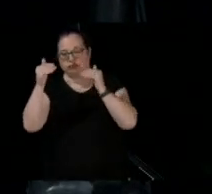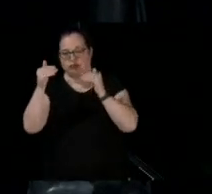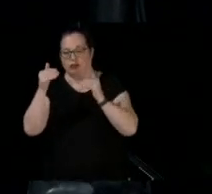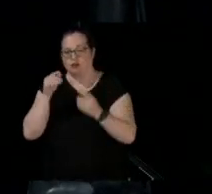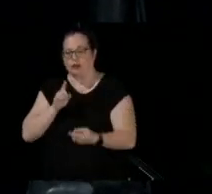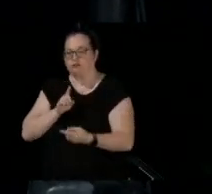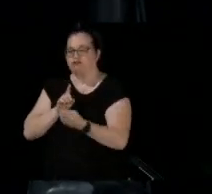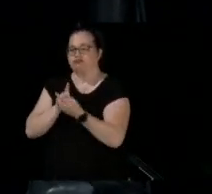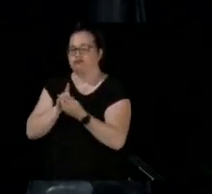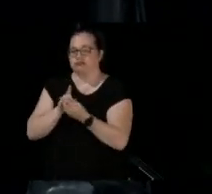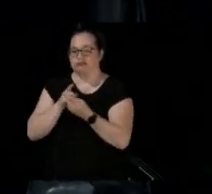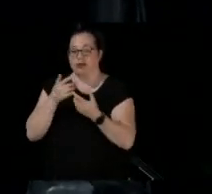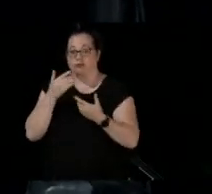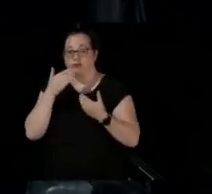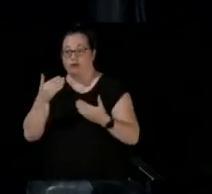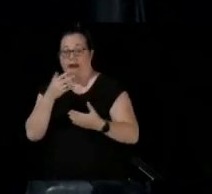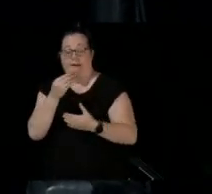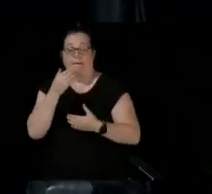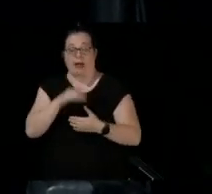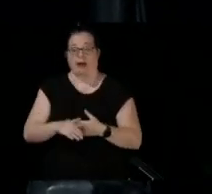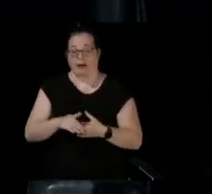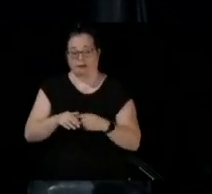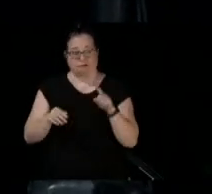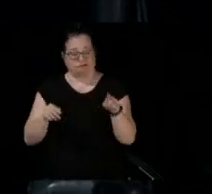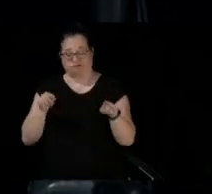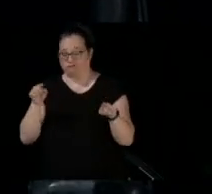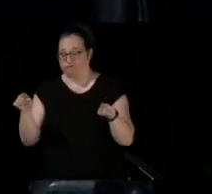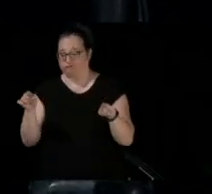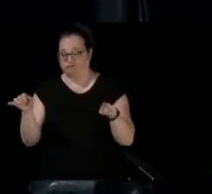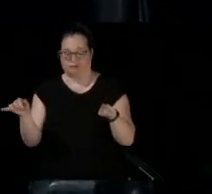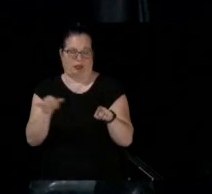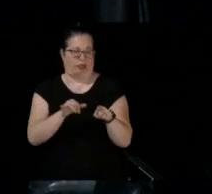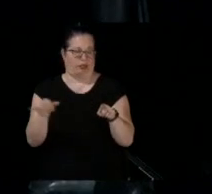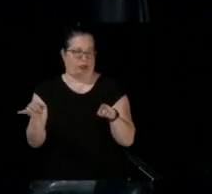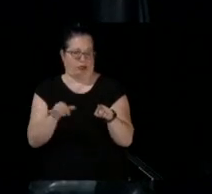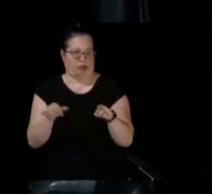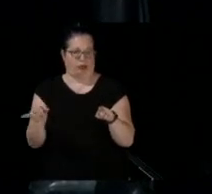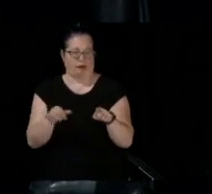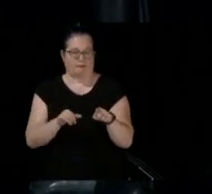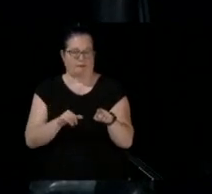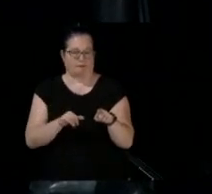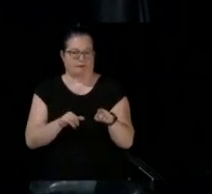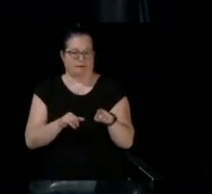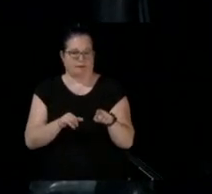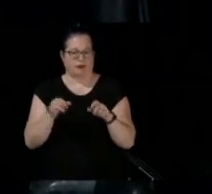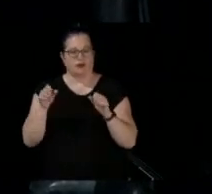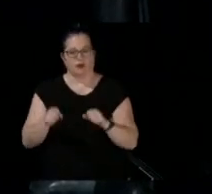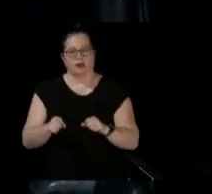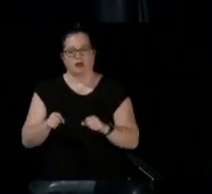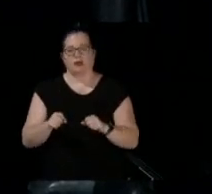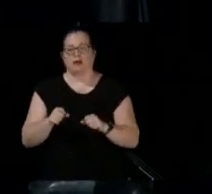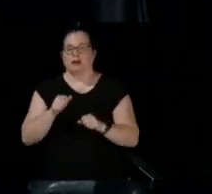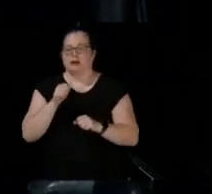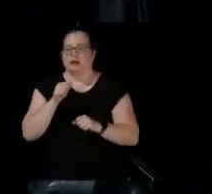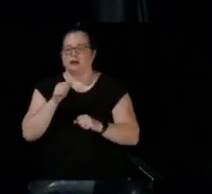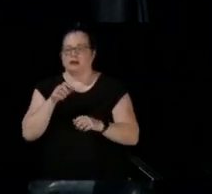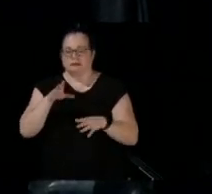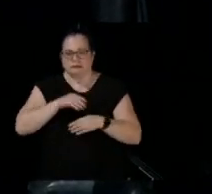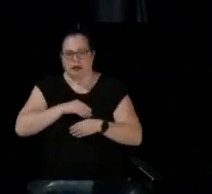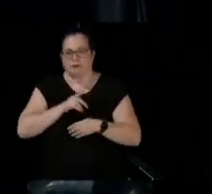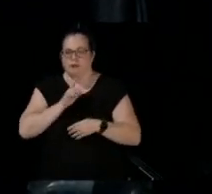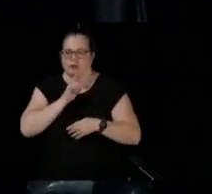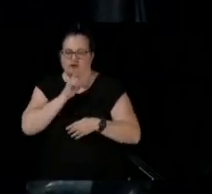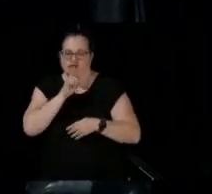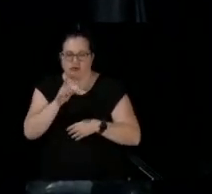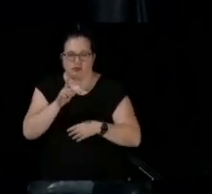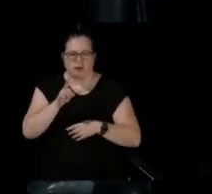disaster and treat those 2 imposters just the same, If you can bear to hear the truth you've spoken